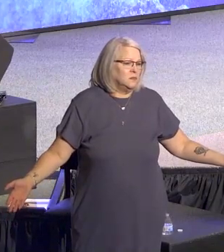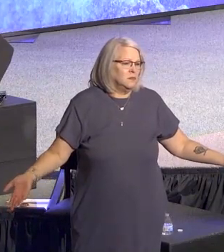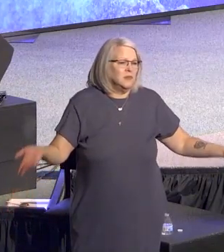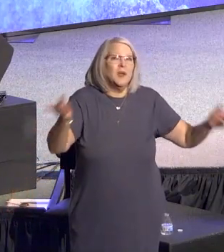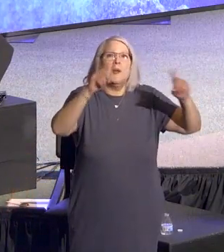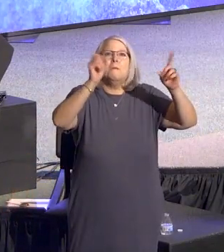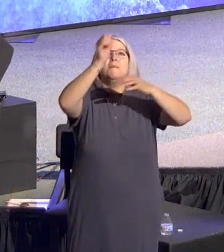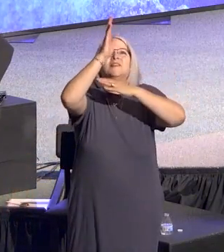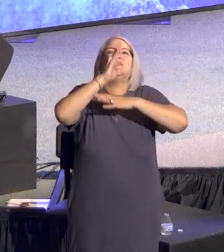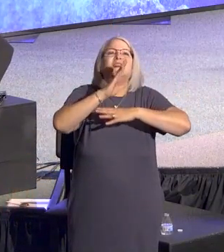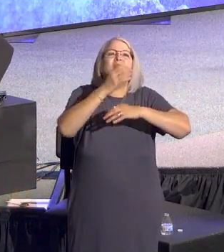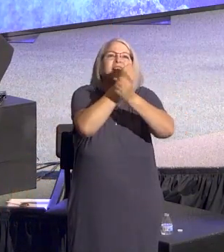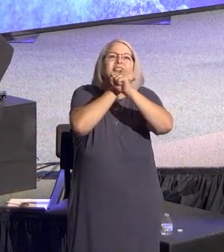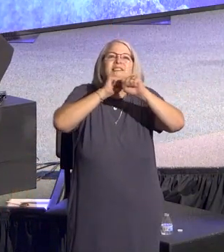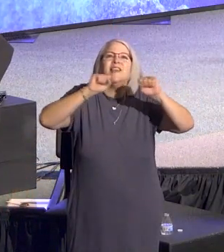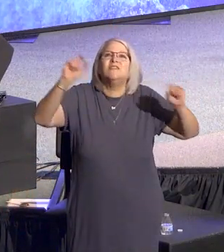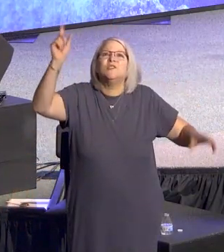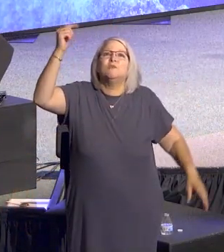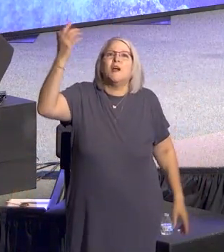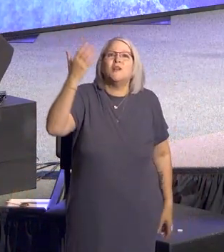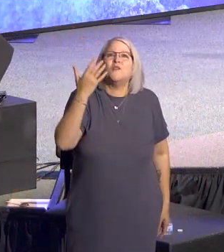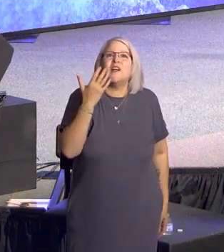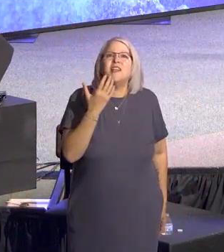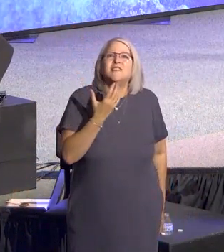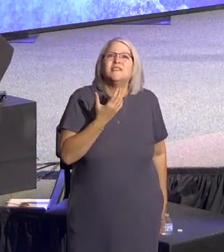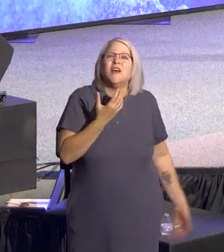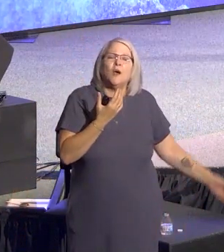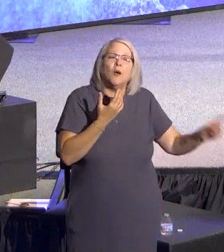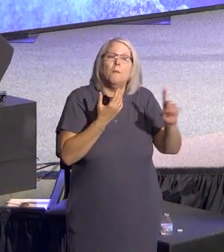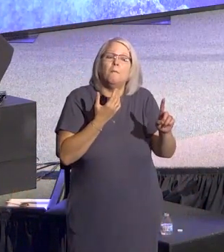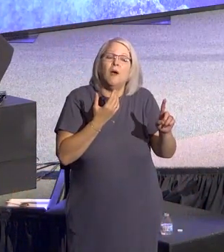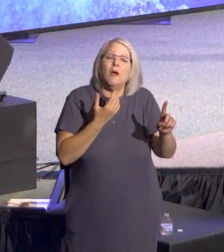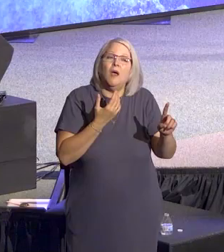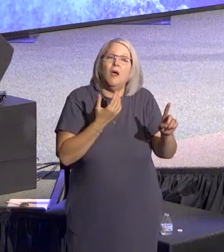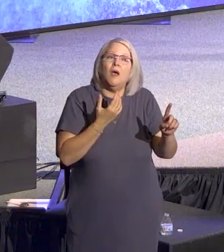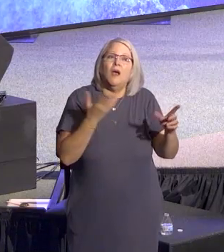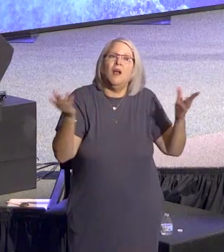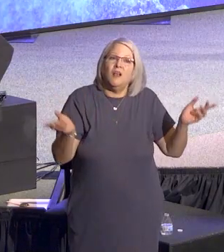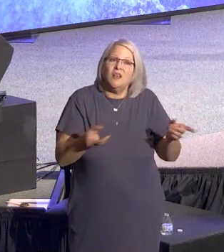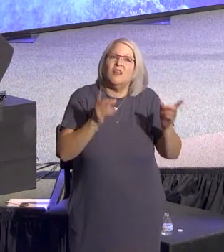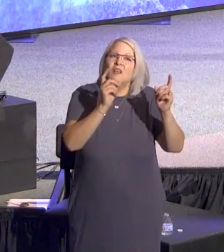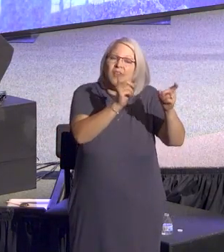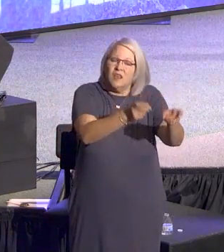But God not only saves us by grace, he also gives us this, grace to endure.